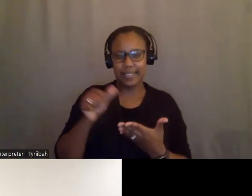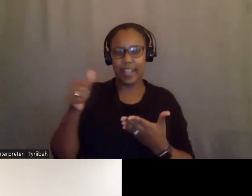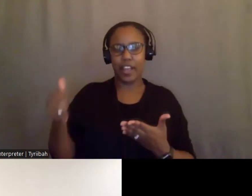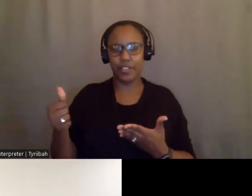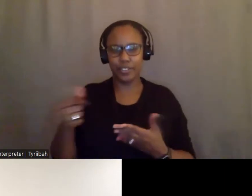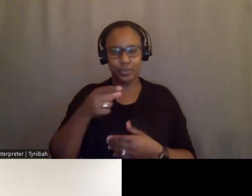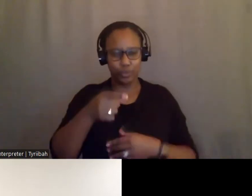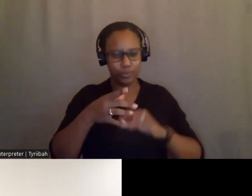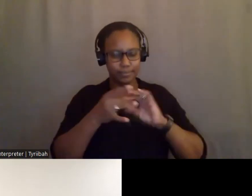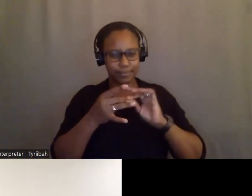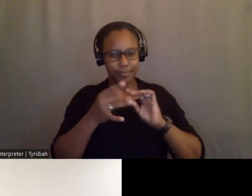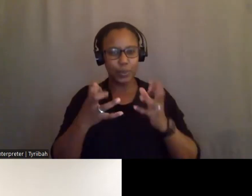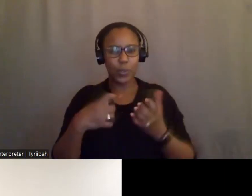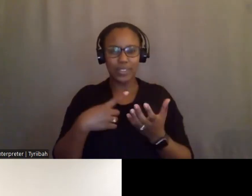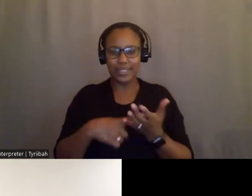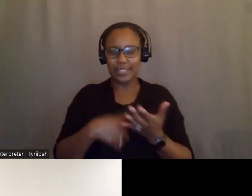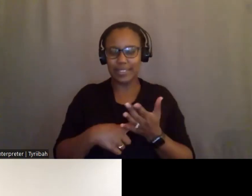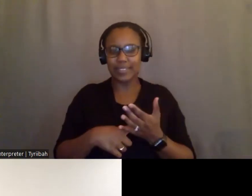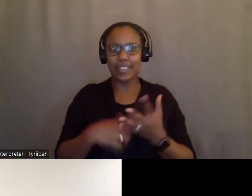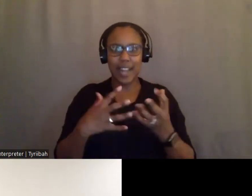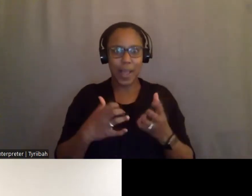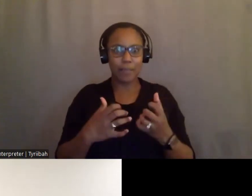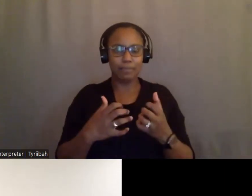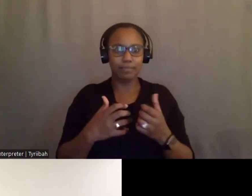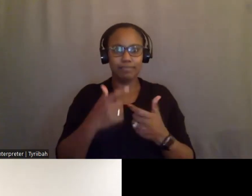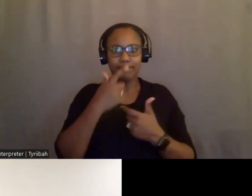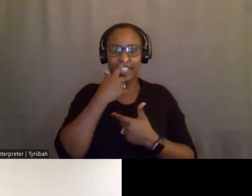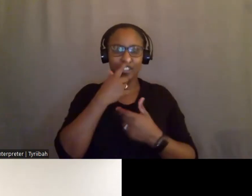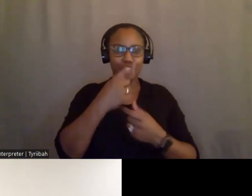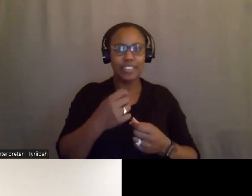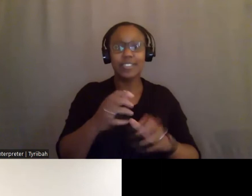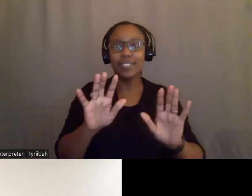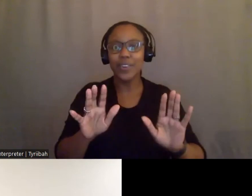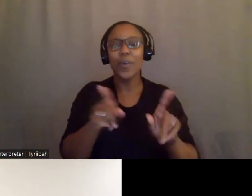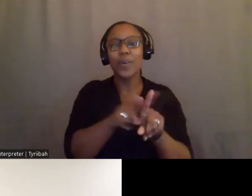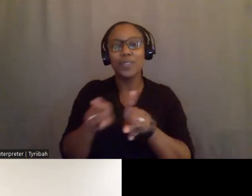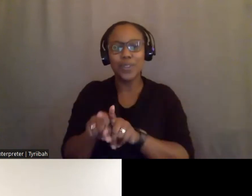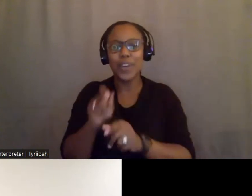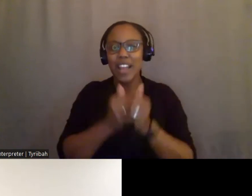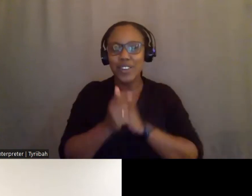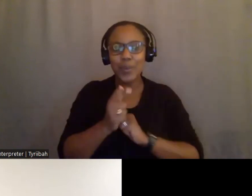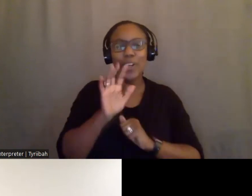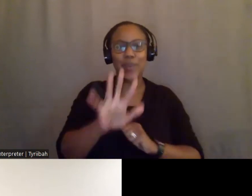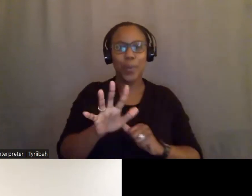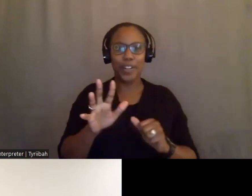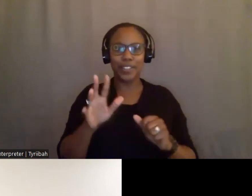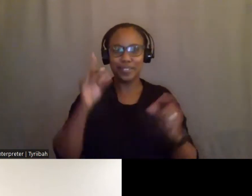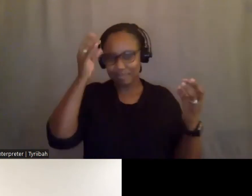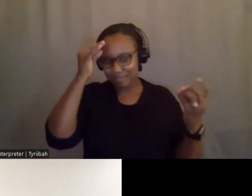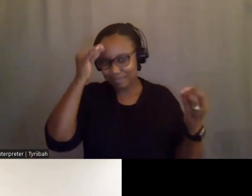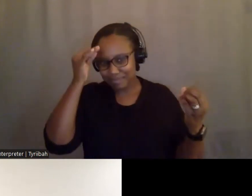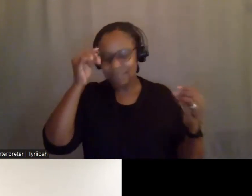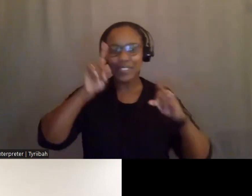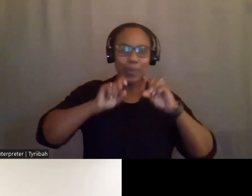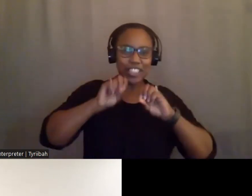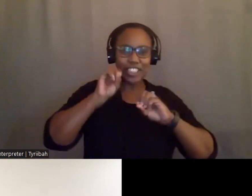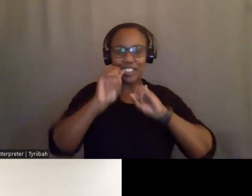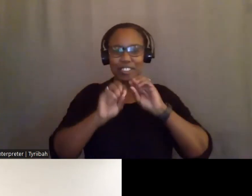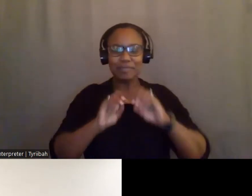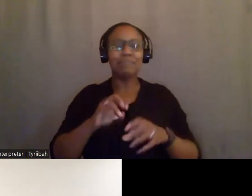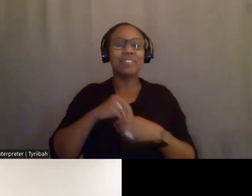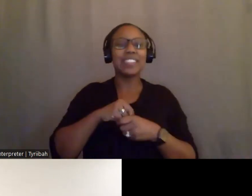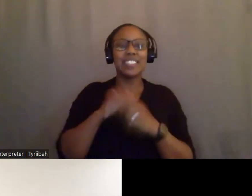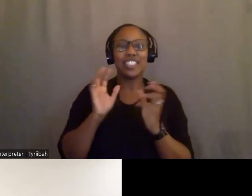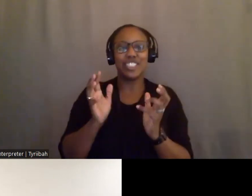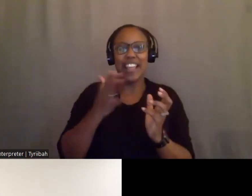about, and I certainly want to hear more about. And just thank you to everyone for your thoughtful and your intentional questions.